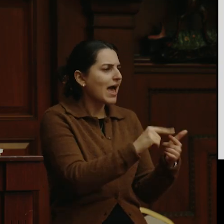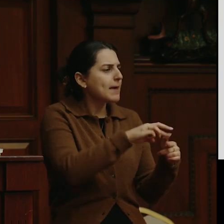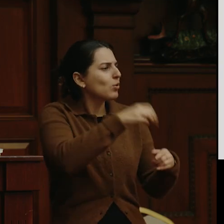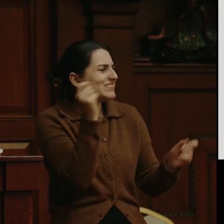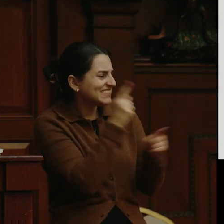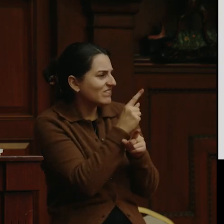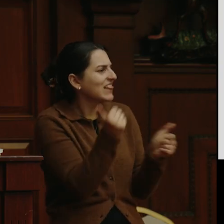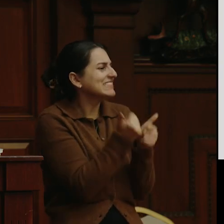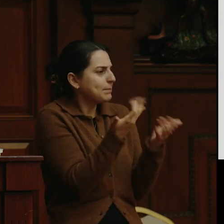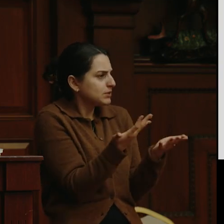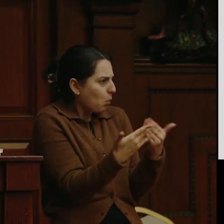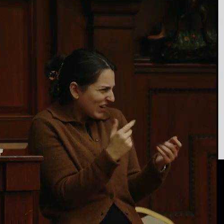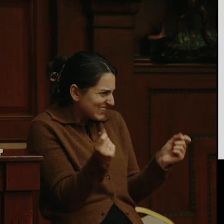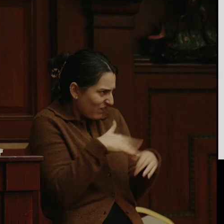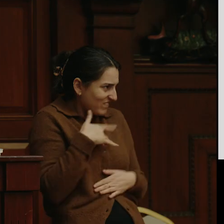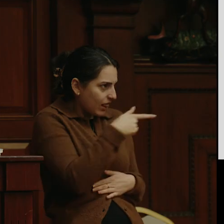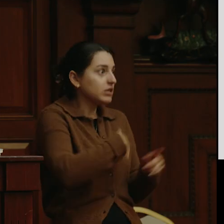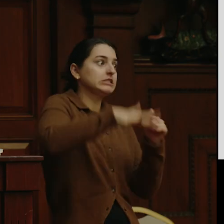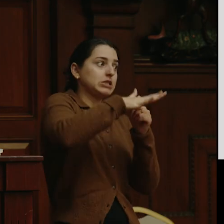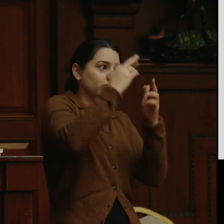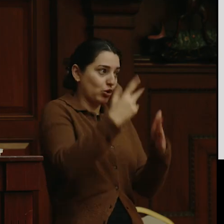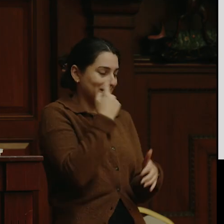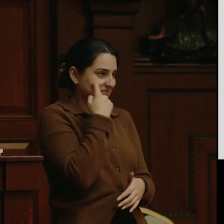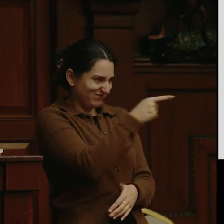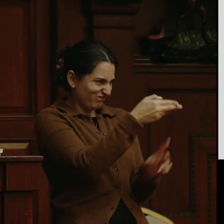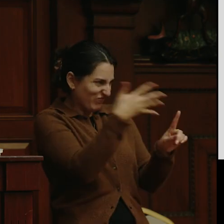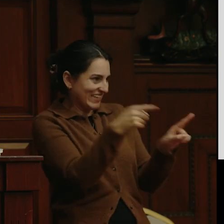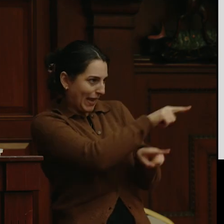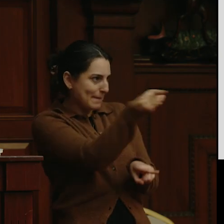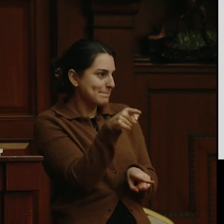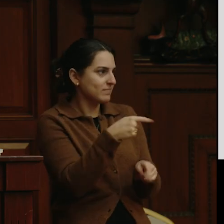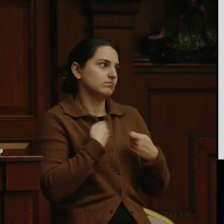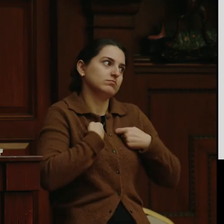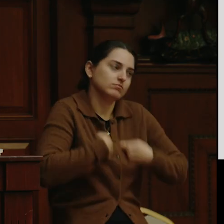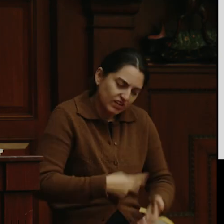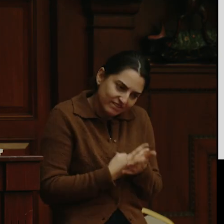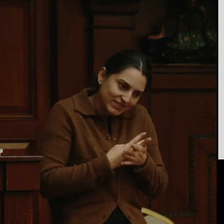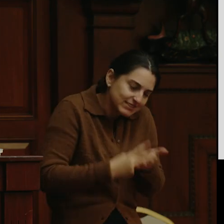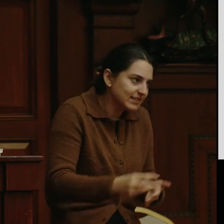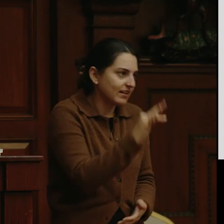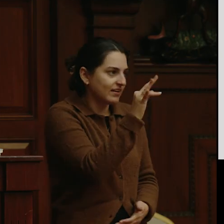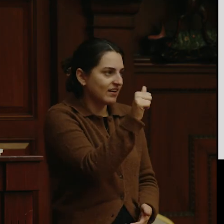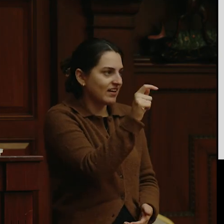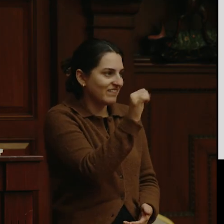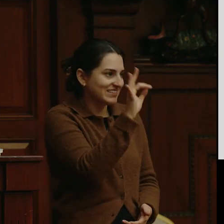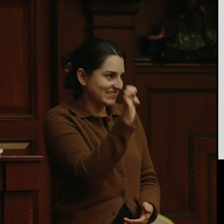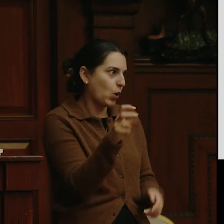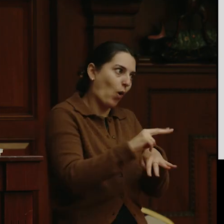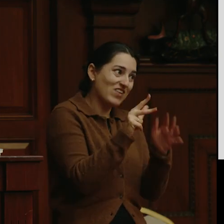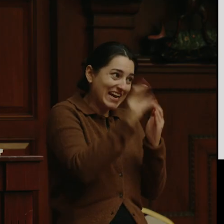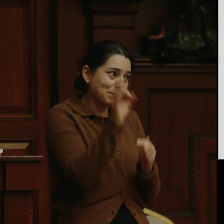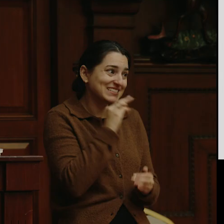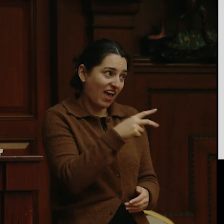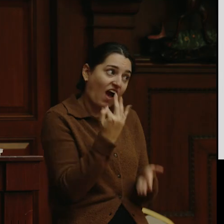difficult to deal with symptom. And the top ones you'll all recognize. So fatigue was right up there as the over 80% saying